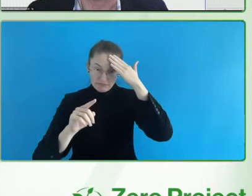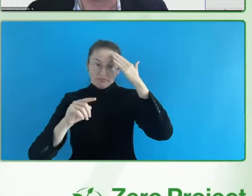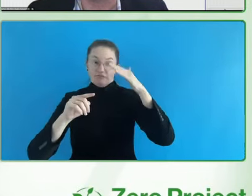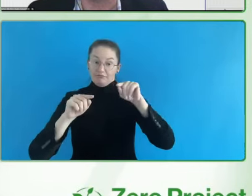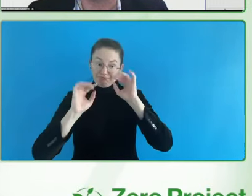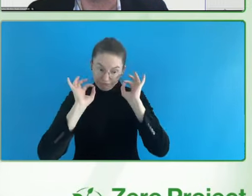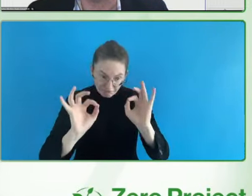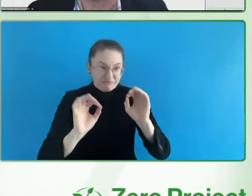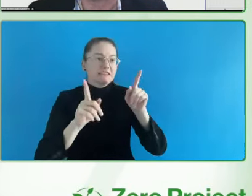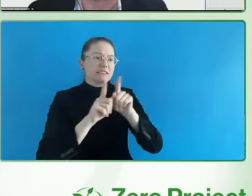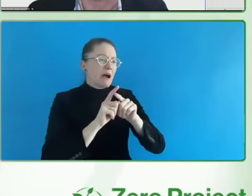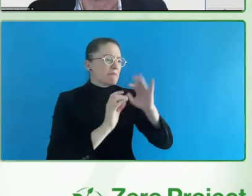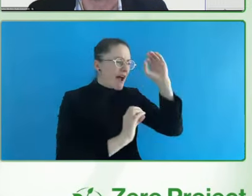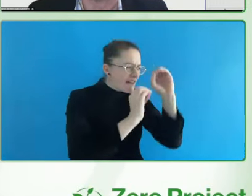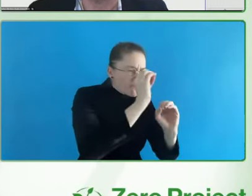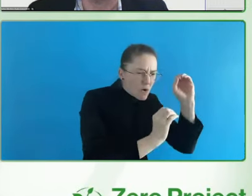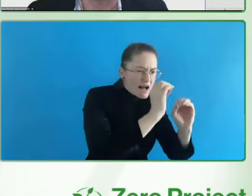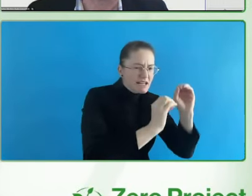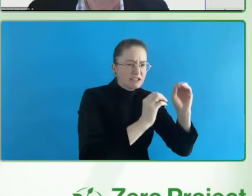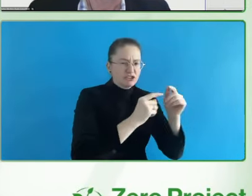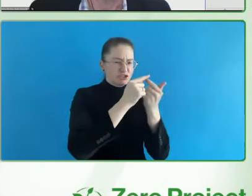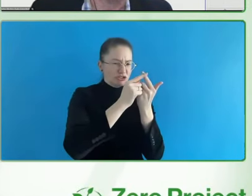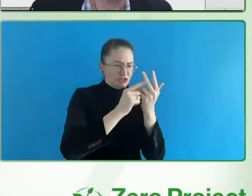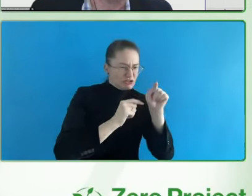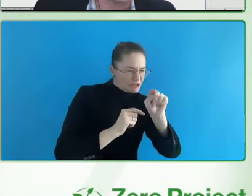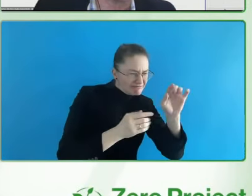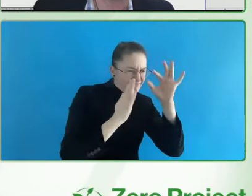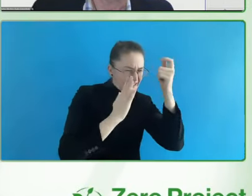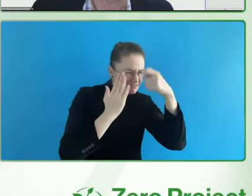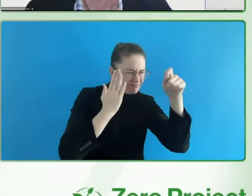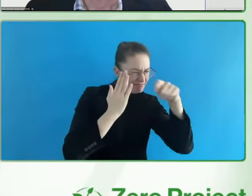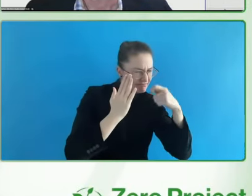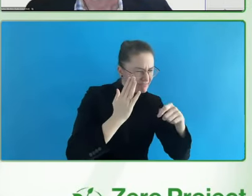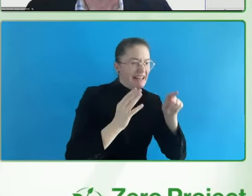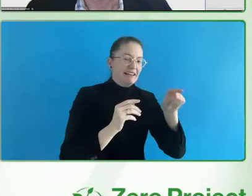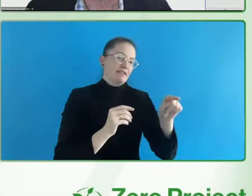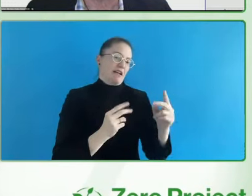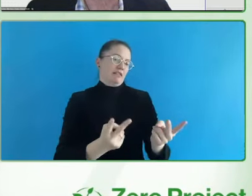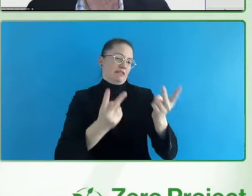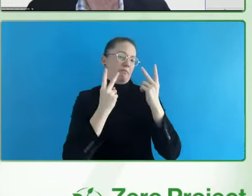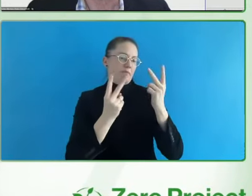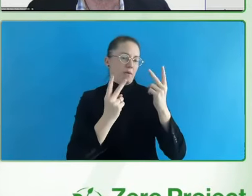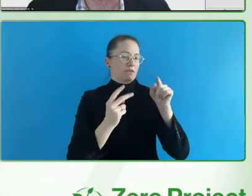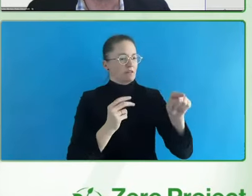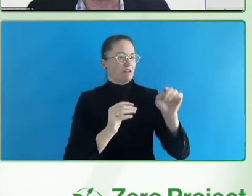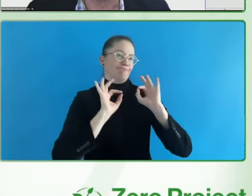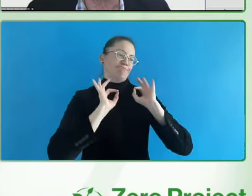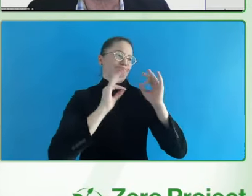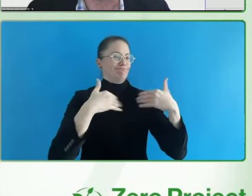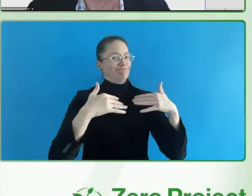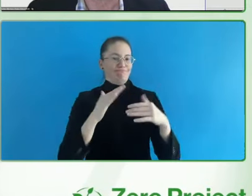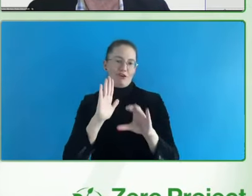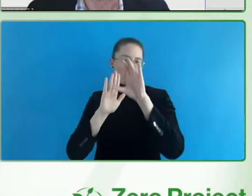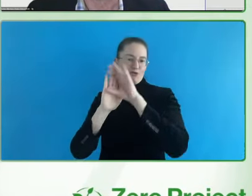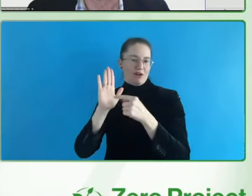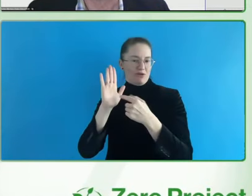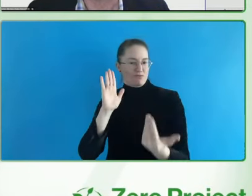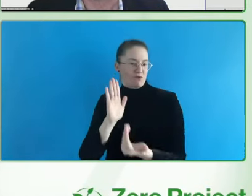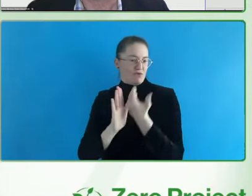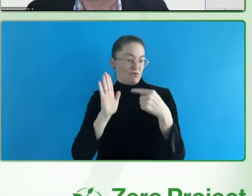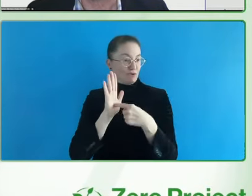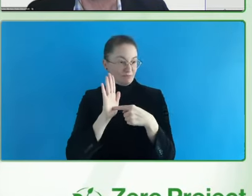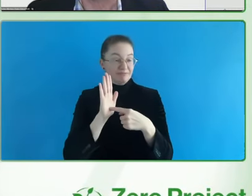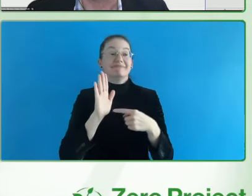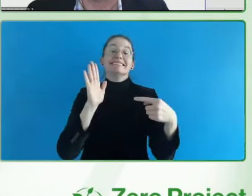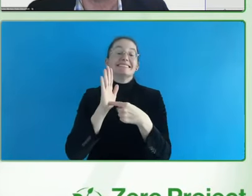design of more open situations when, for instance, proposing a specific learning situation where